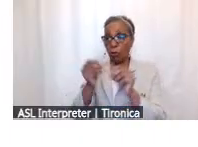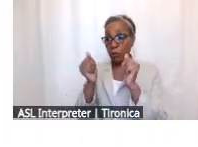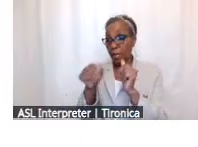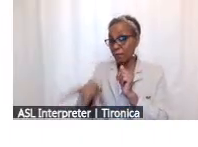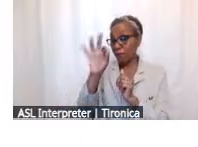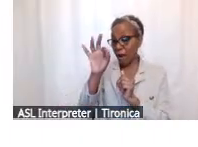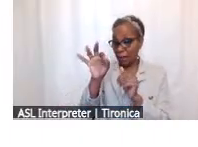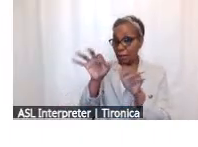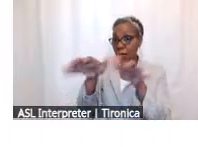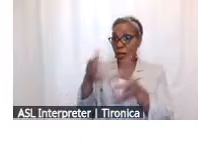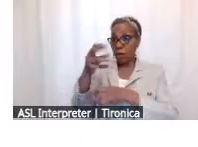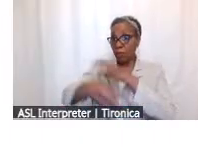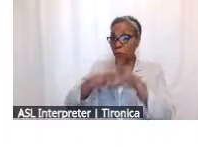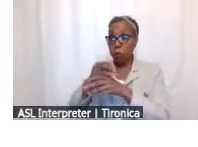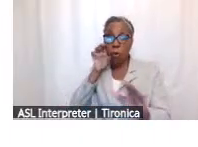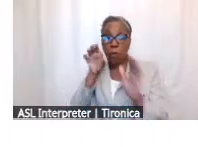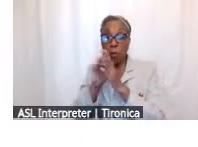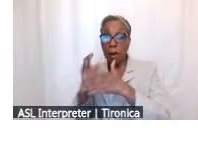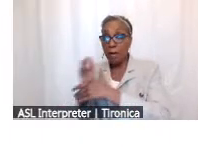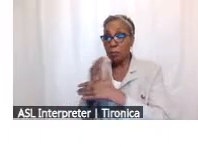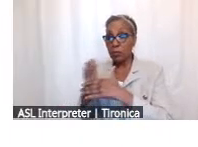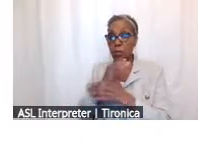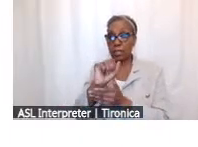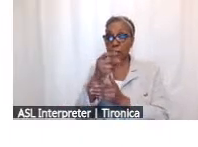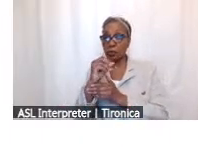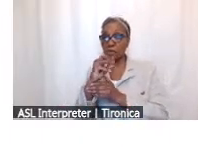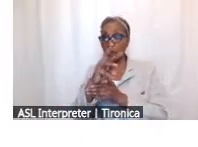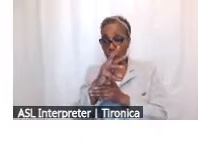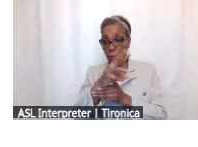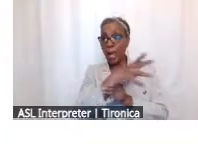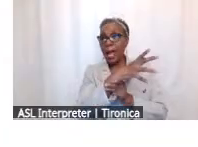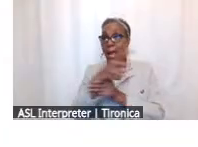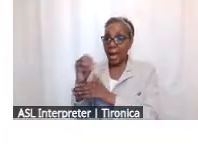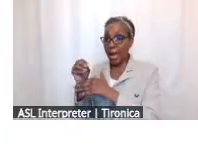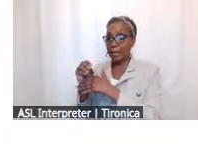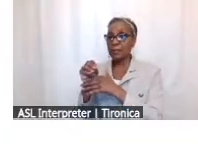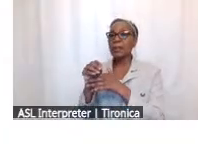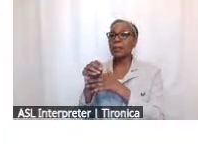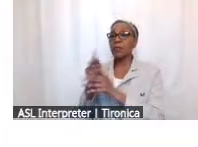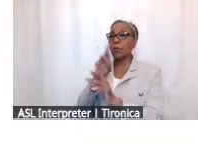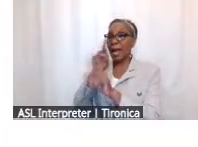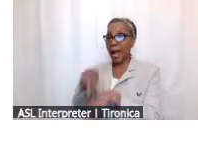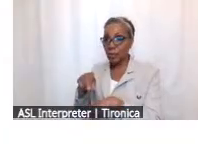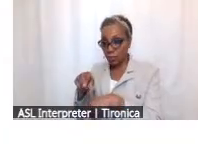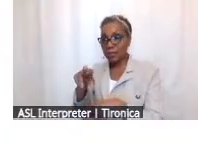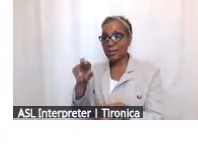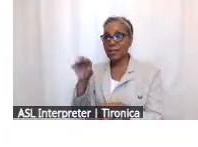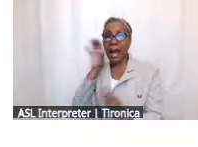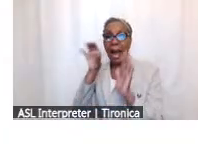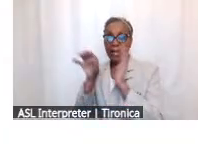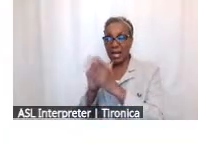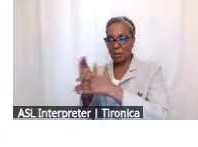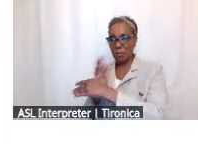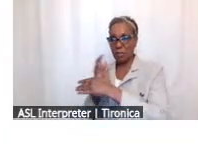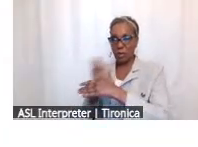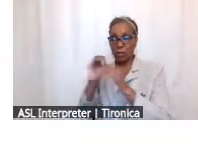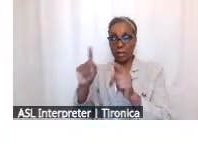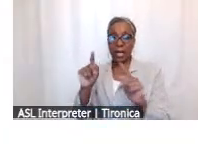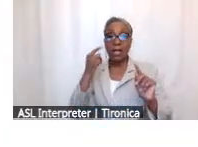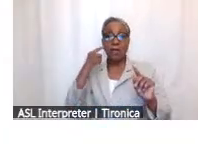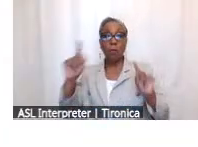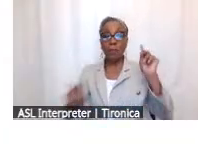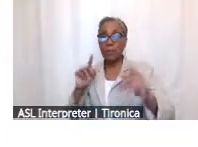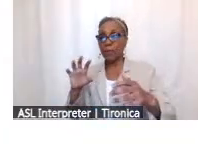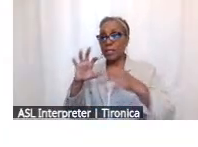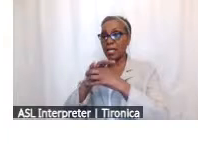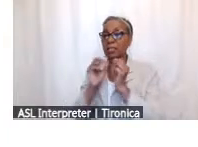icon between the show captions icon and the reactions icon. For people connecting